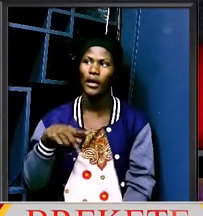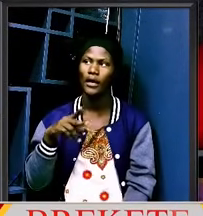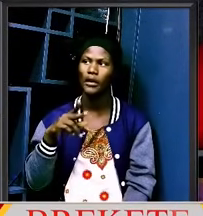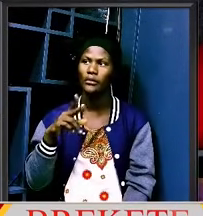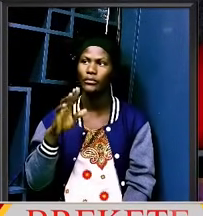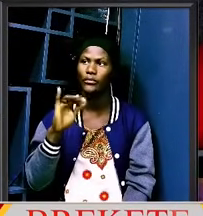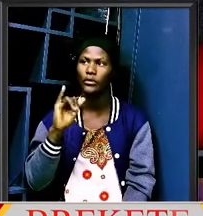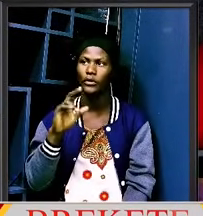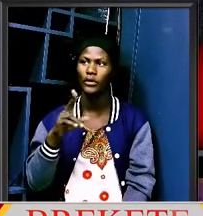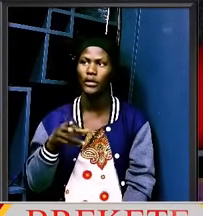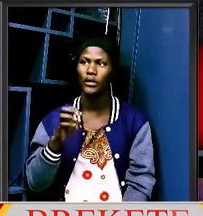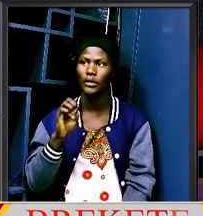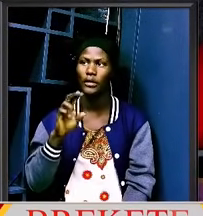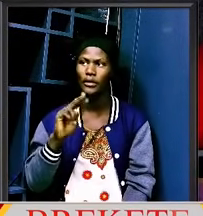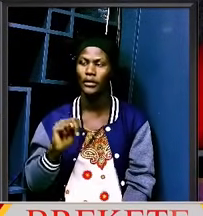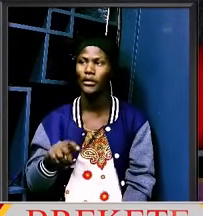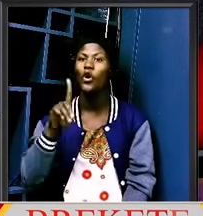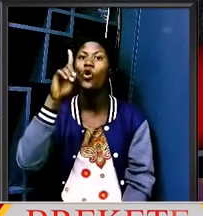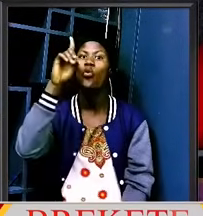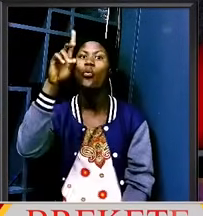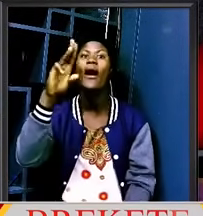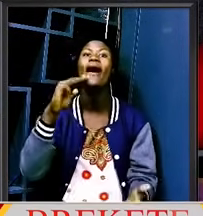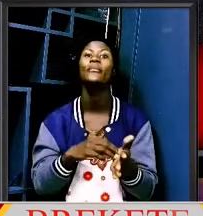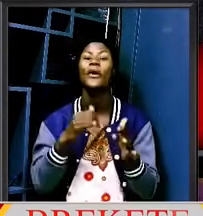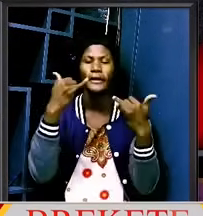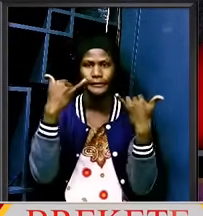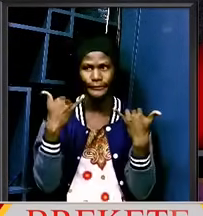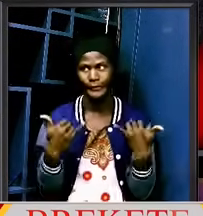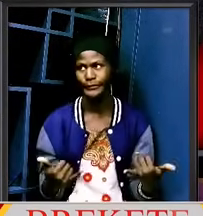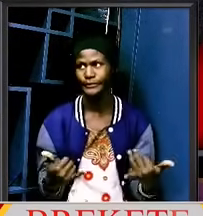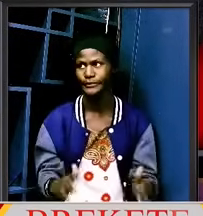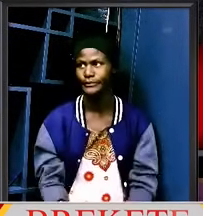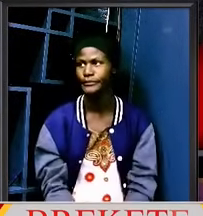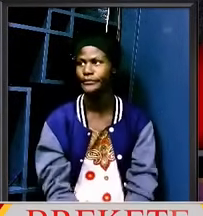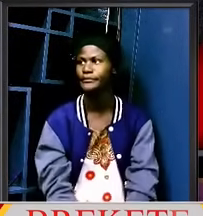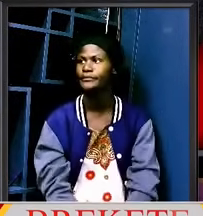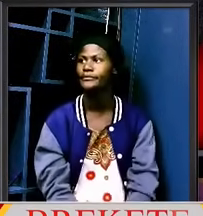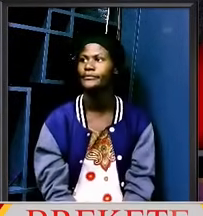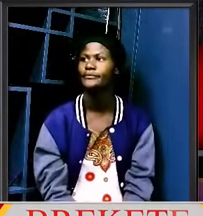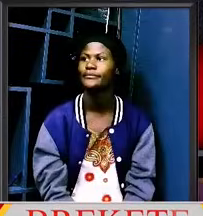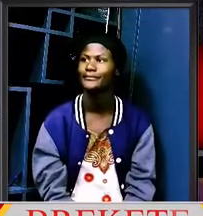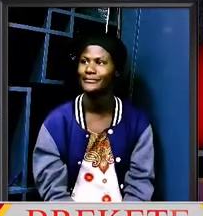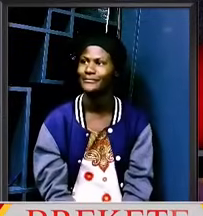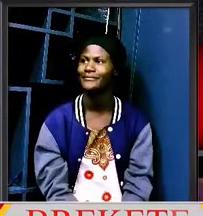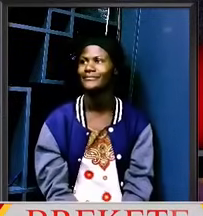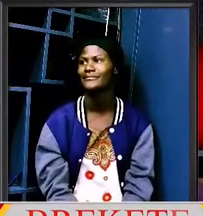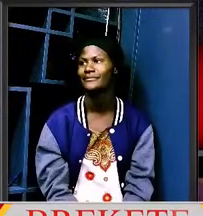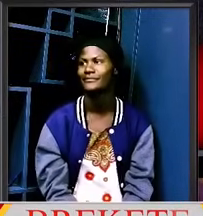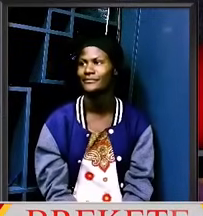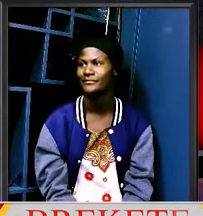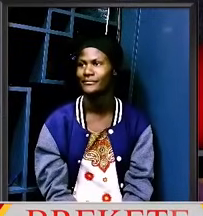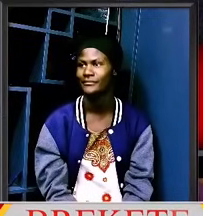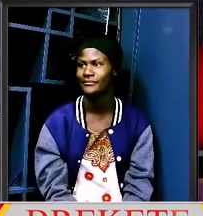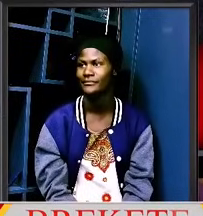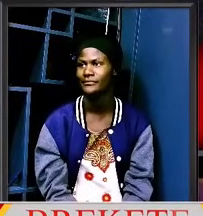10 hours now. If they go 1 month, sir. Okay. Speaker don't talk. Speaker don't talk.